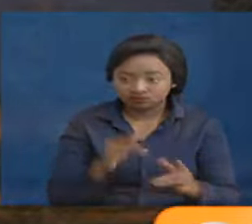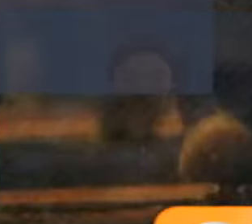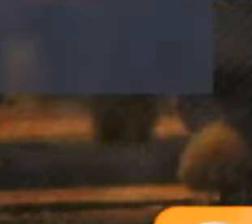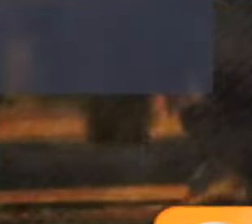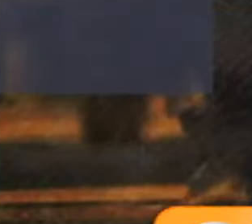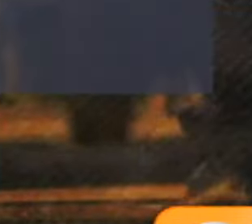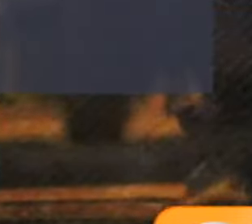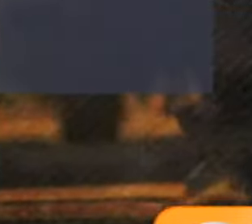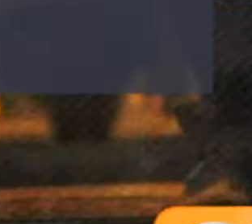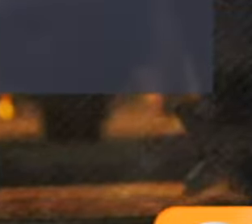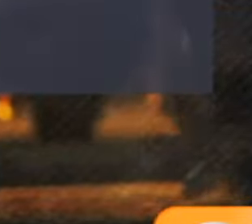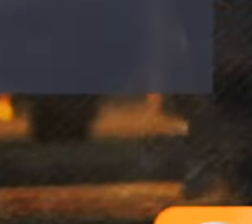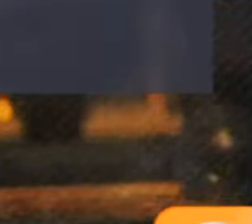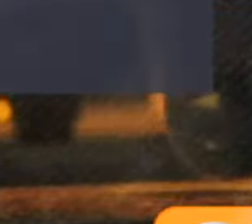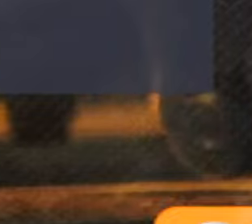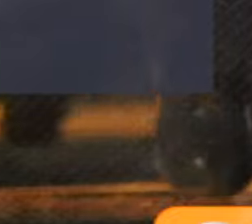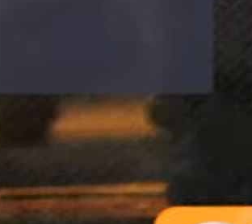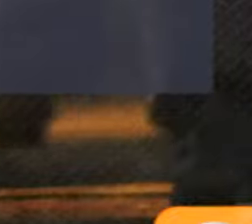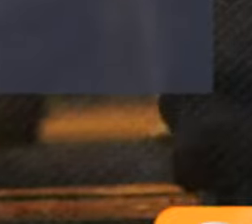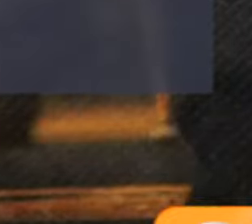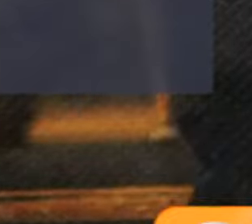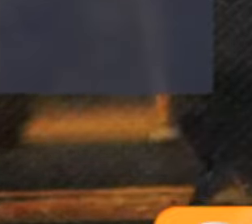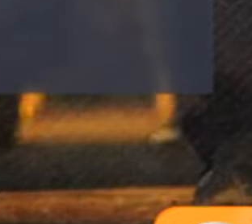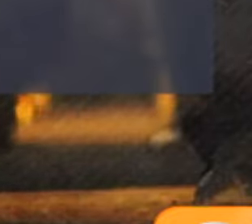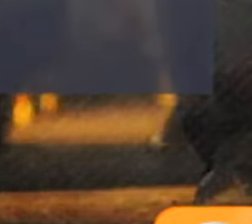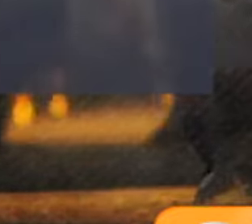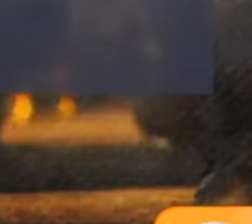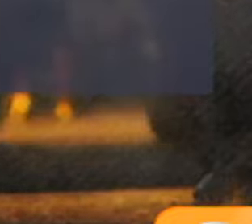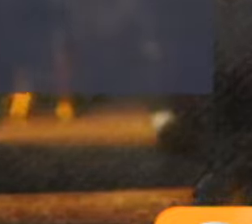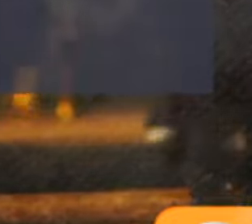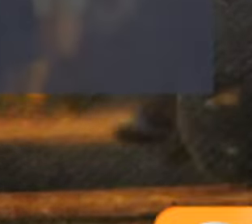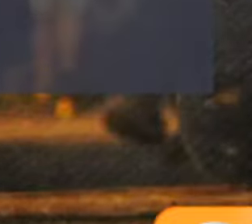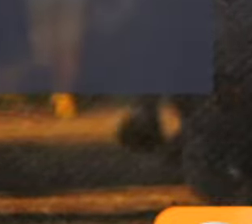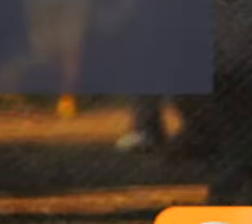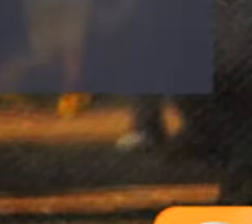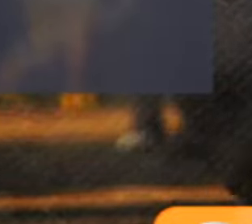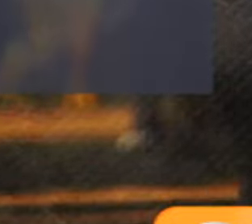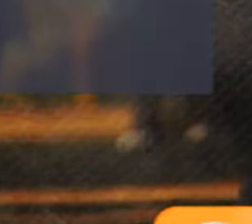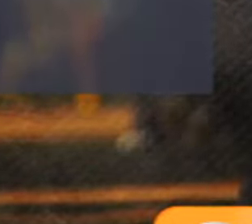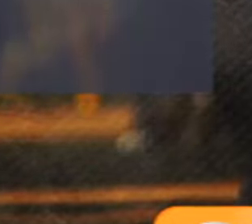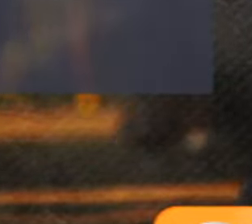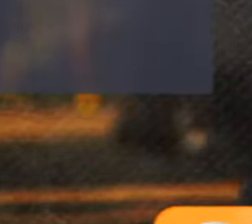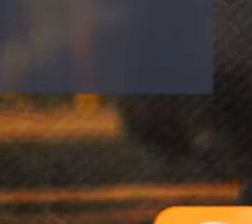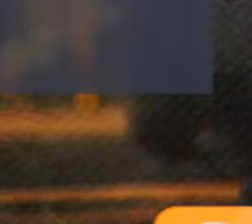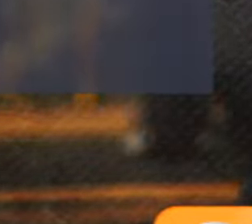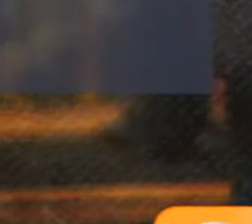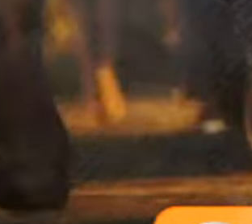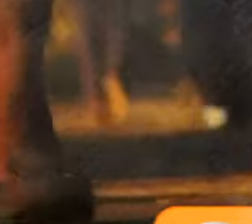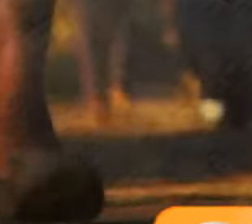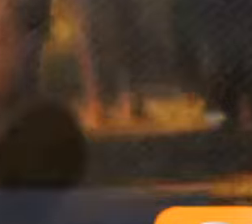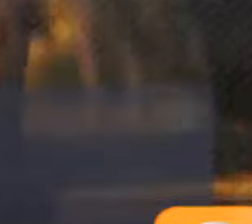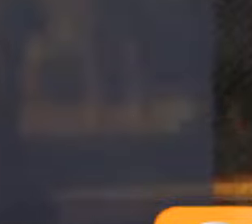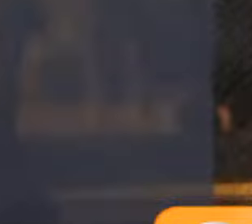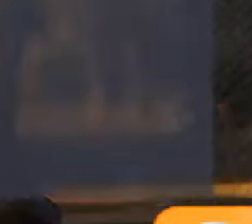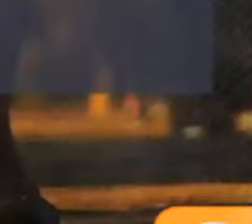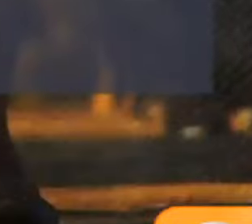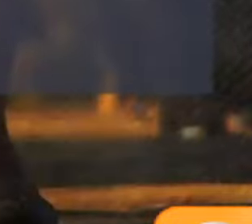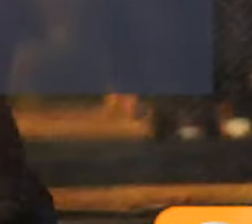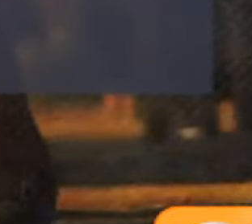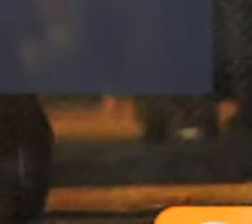like Jordan, the United Arab Emirates, Australia, Saudi Arabia, Qatar, and Germany. The jobs